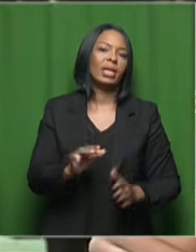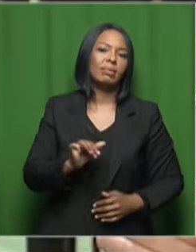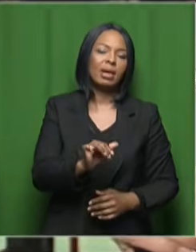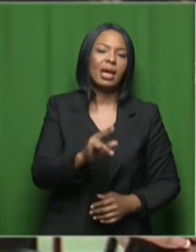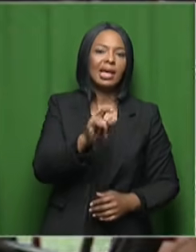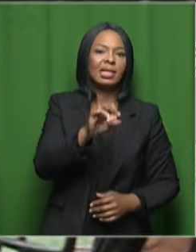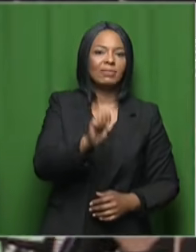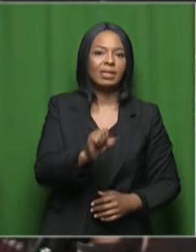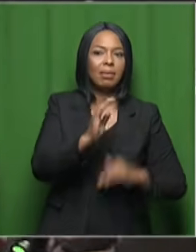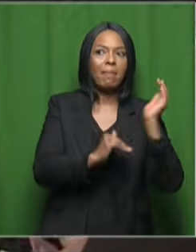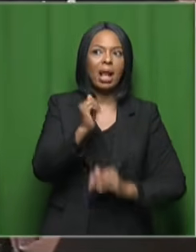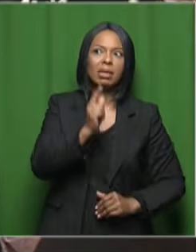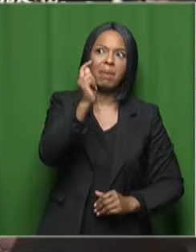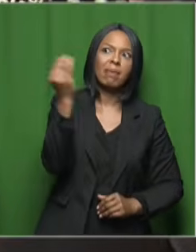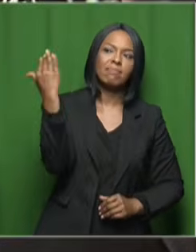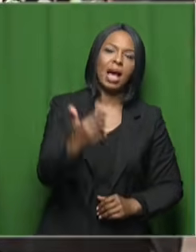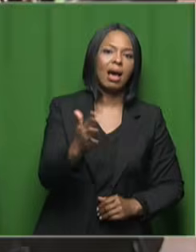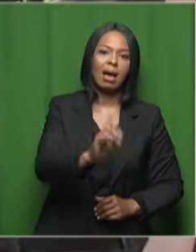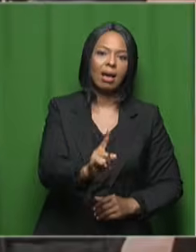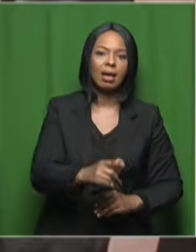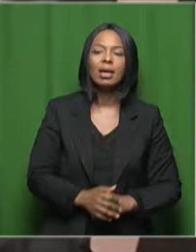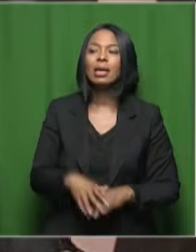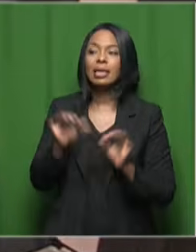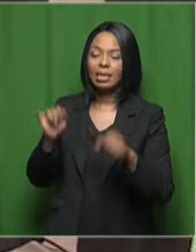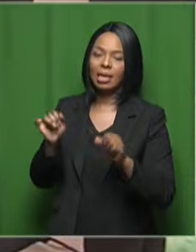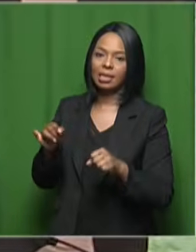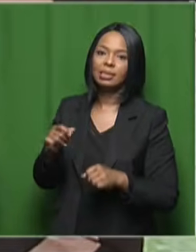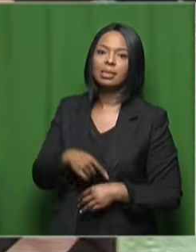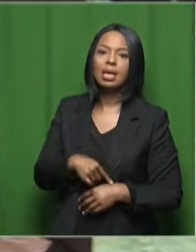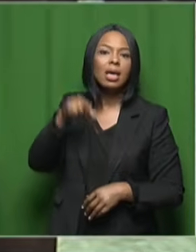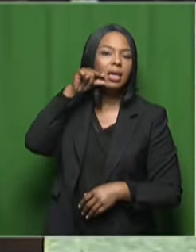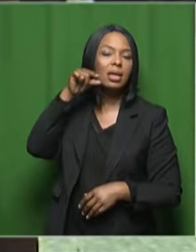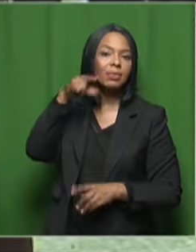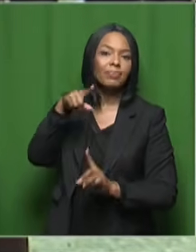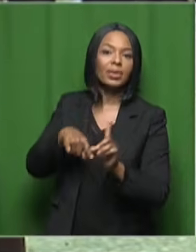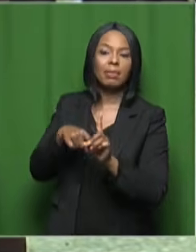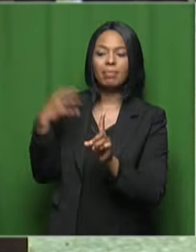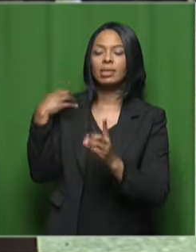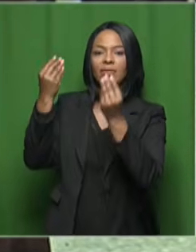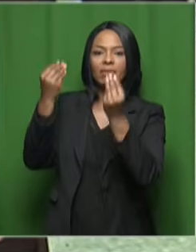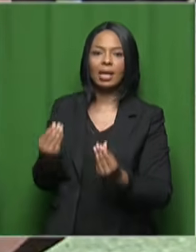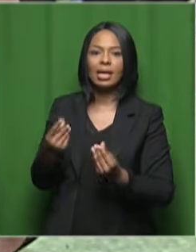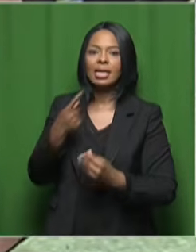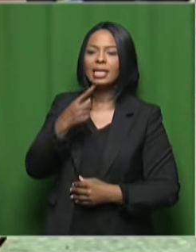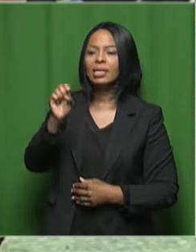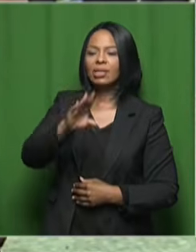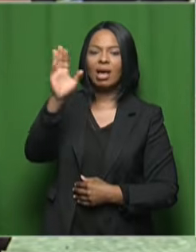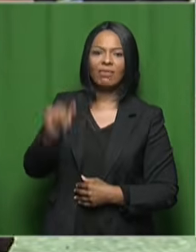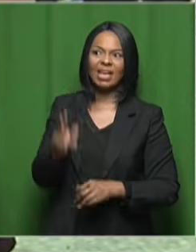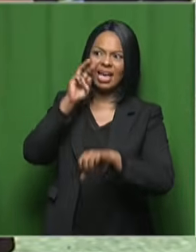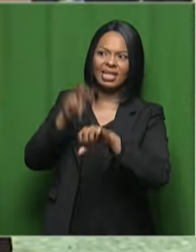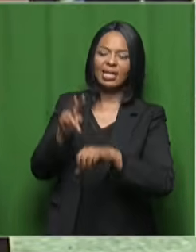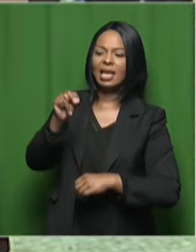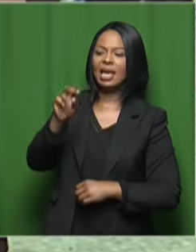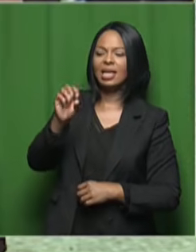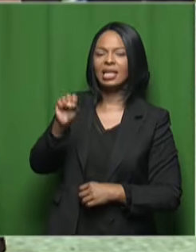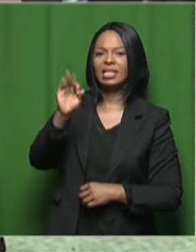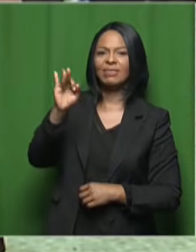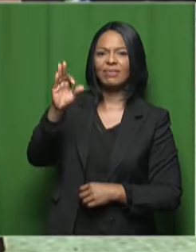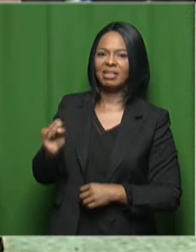minister himself that actually said, Enoch Godongwana said, yes, South Africa does not really need NSFAS. Do you agree with him? I